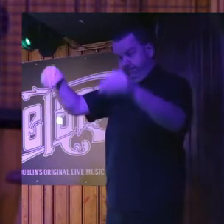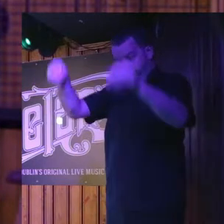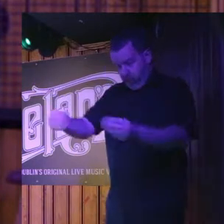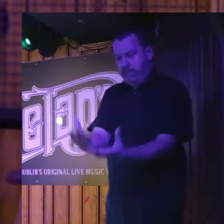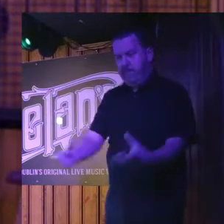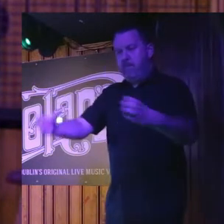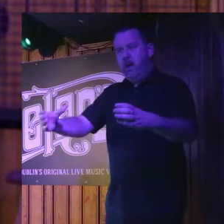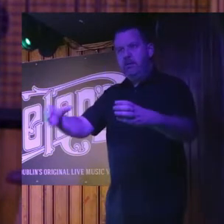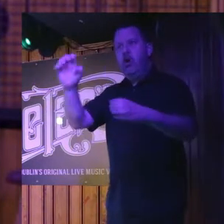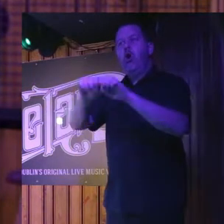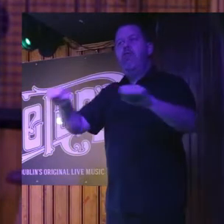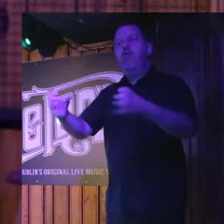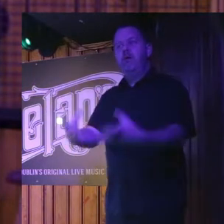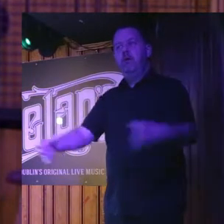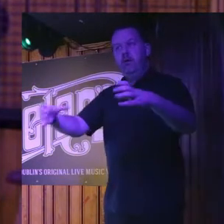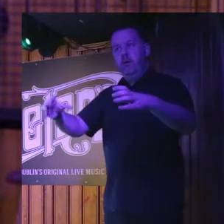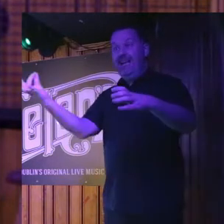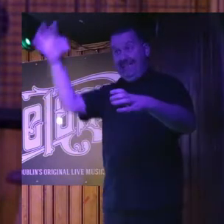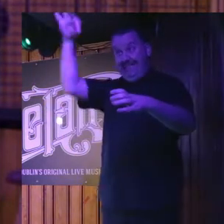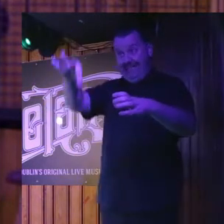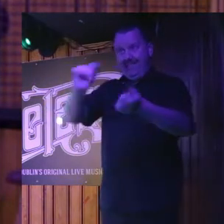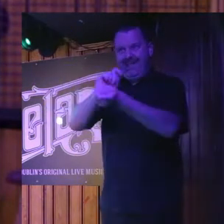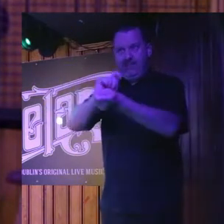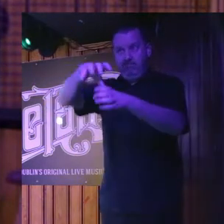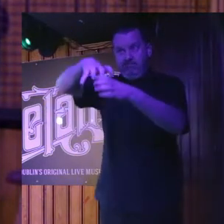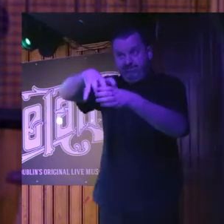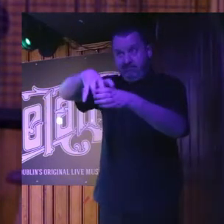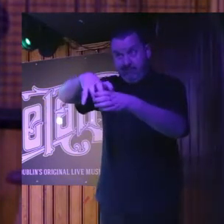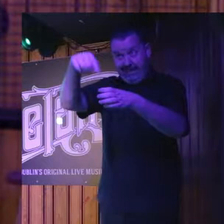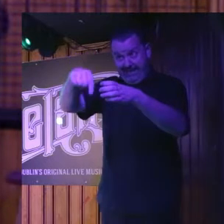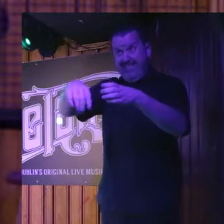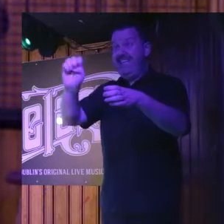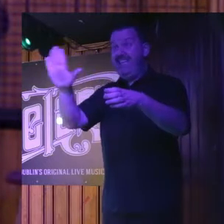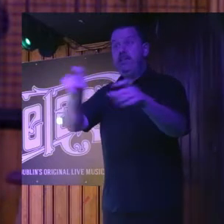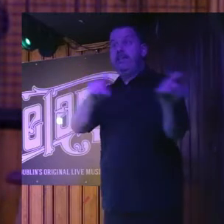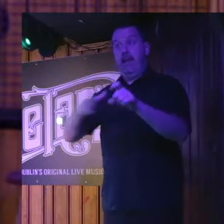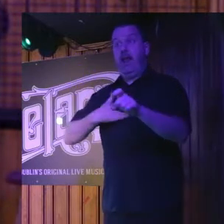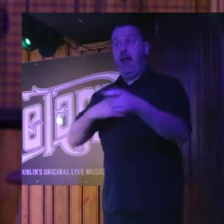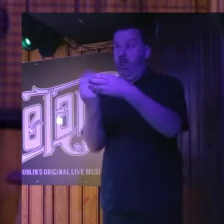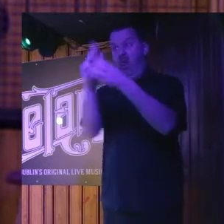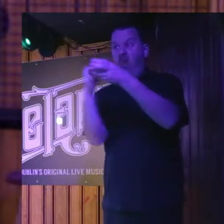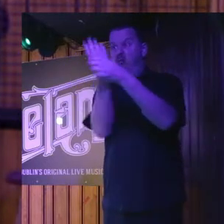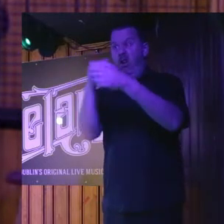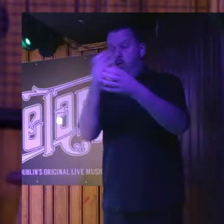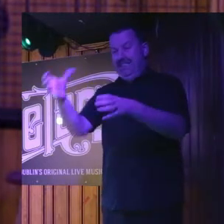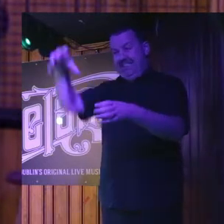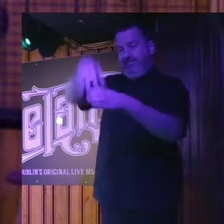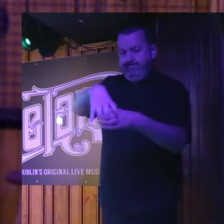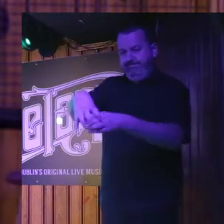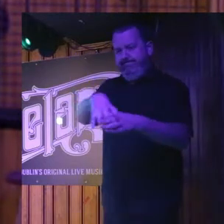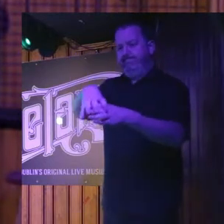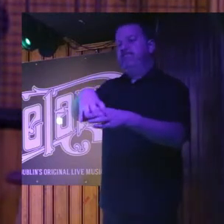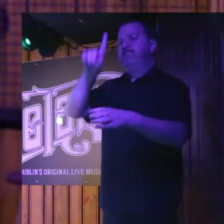an earthenware pot, with a tight lid. The tight lid's important, okay, because the eel is still alive. Then you boil it